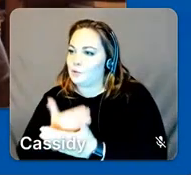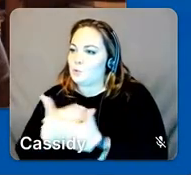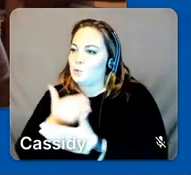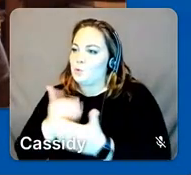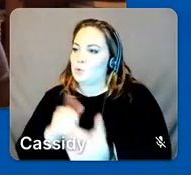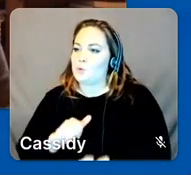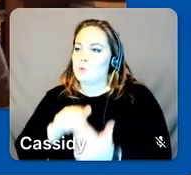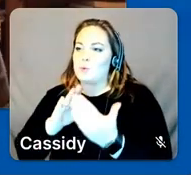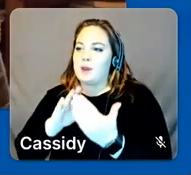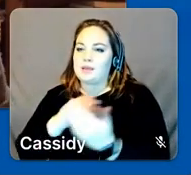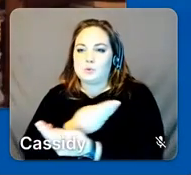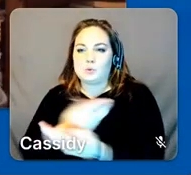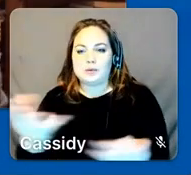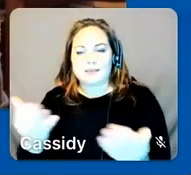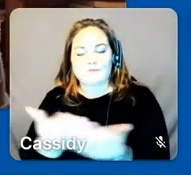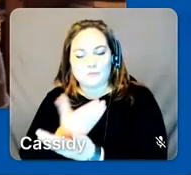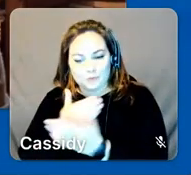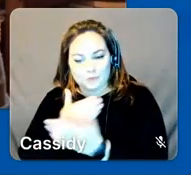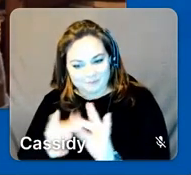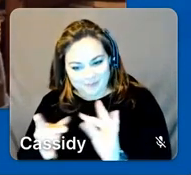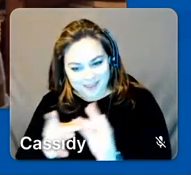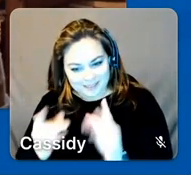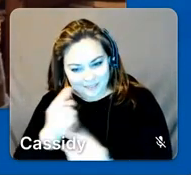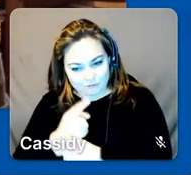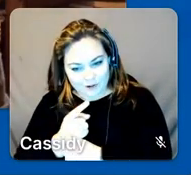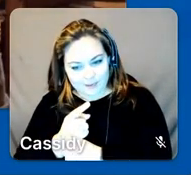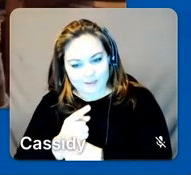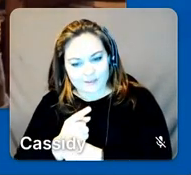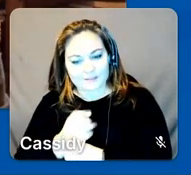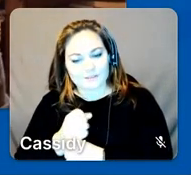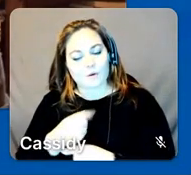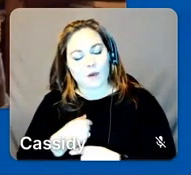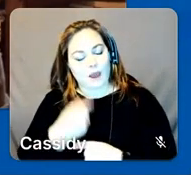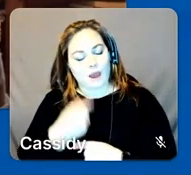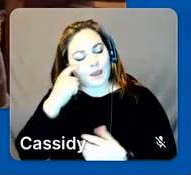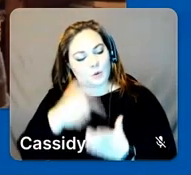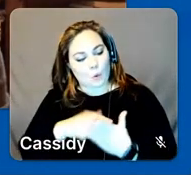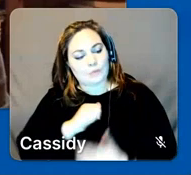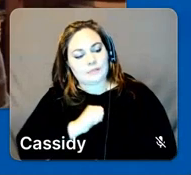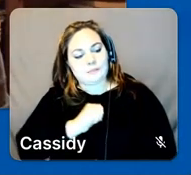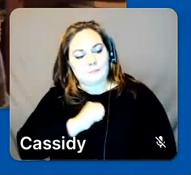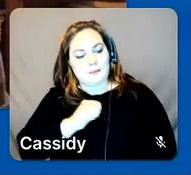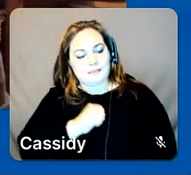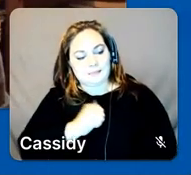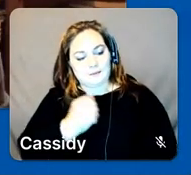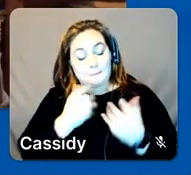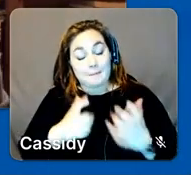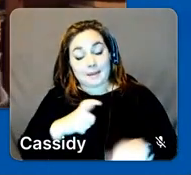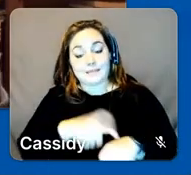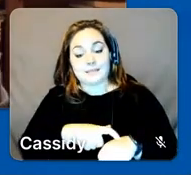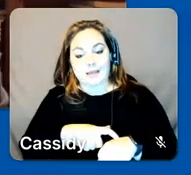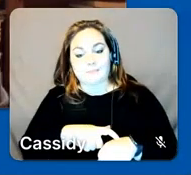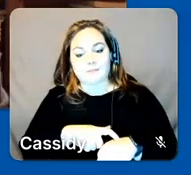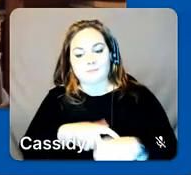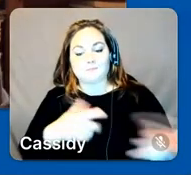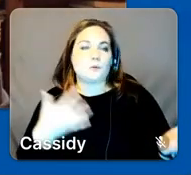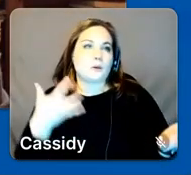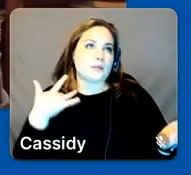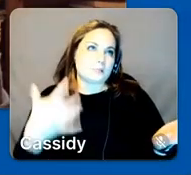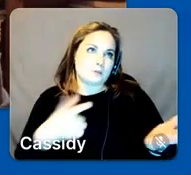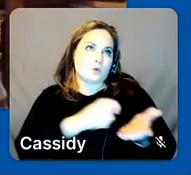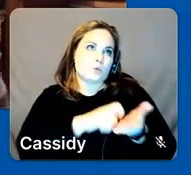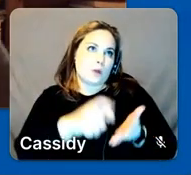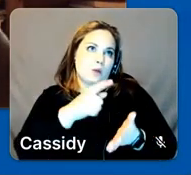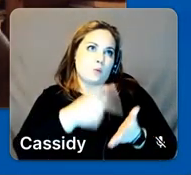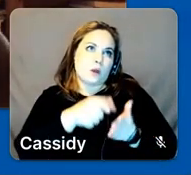deliver new messages, right? And so I find myself a lot of times, you know, you tend to write the stuff that you're in love with,